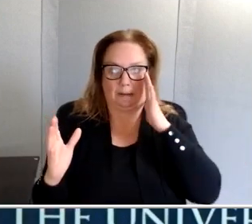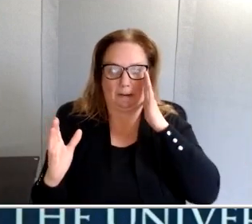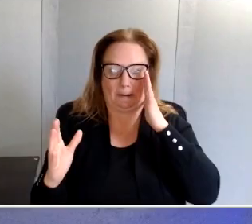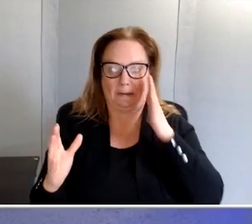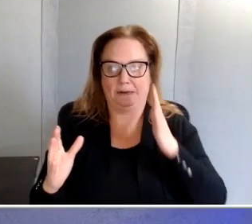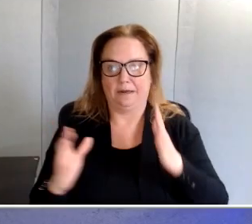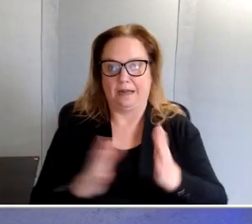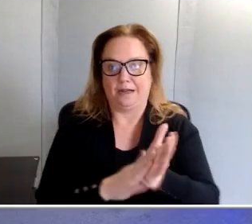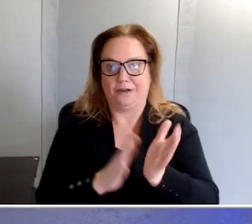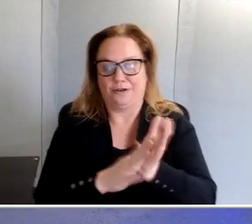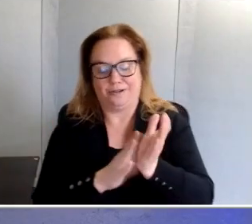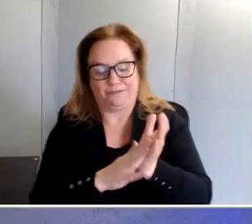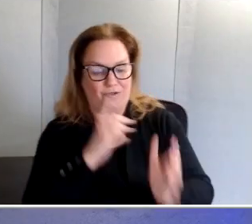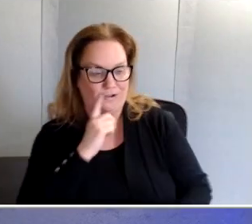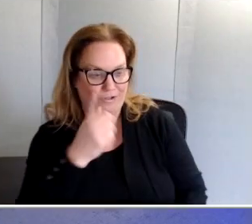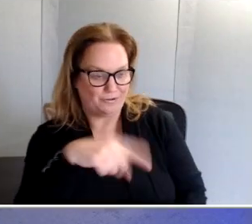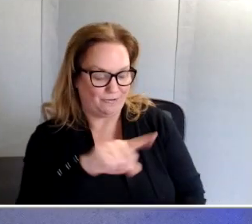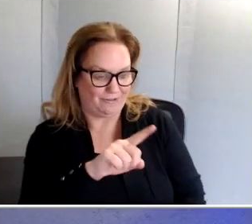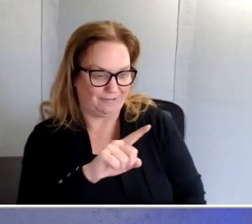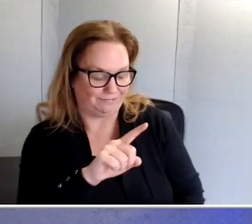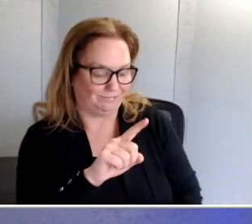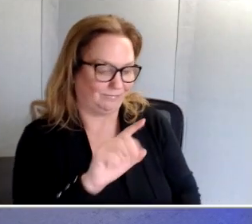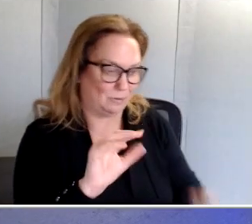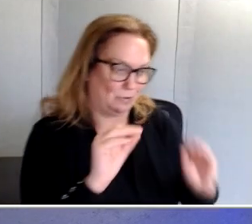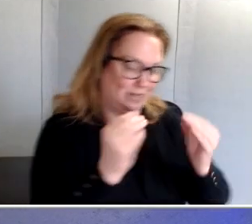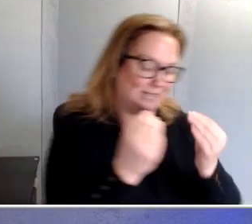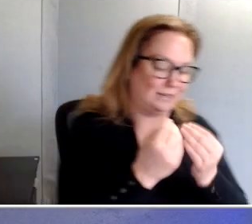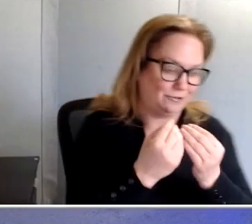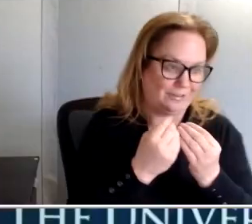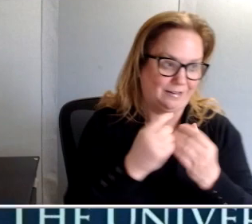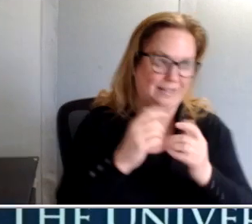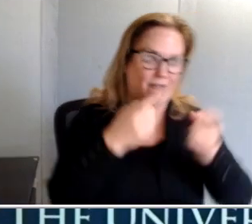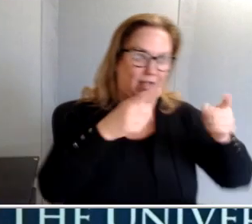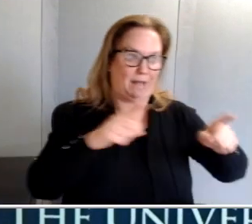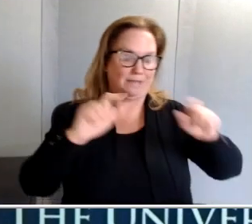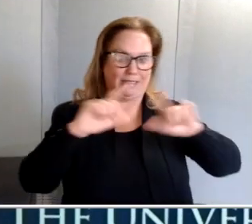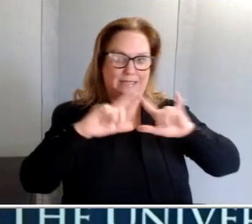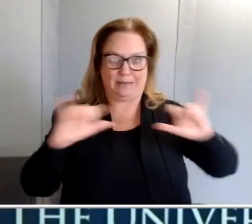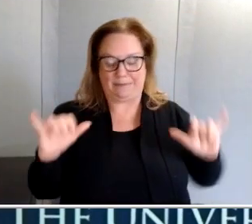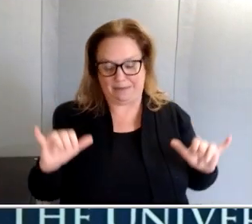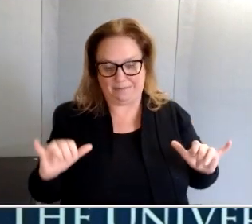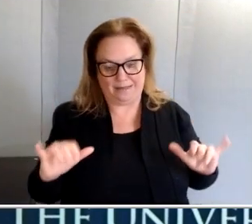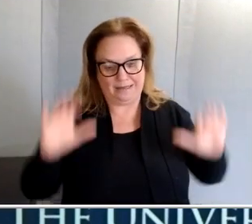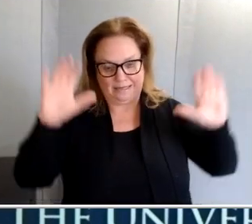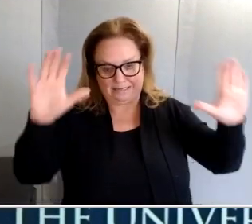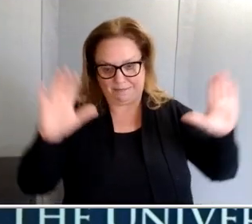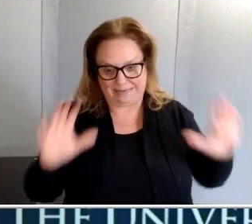kudos to your guys' organization to help make a lot of that happen. But it's amazing how it